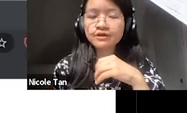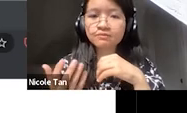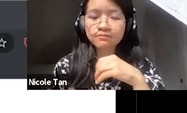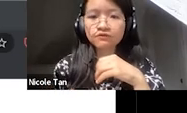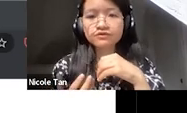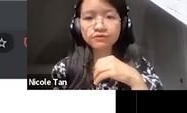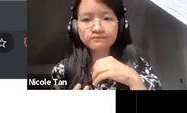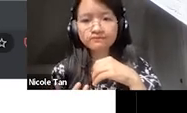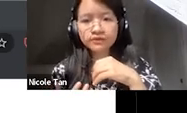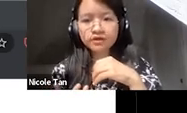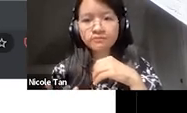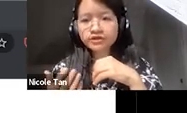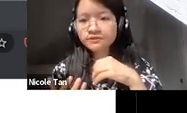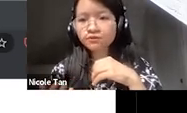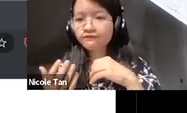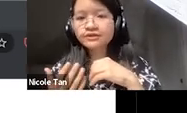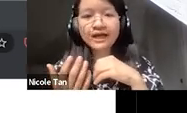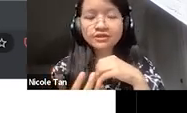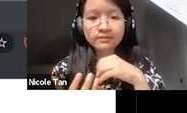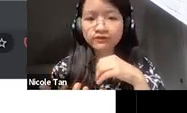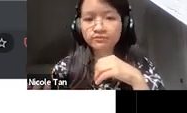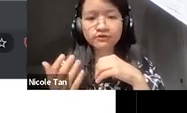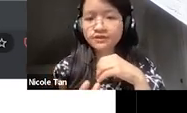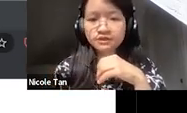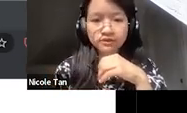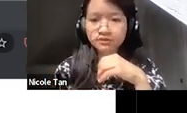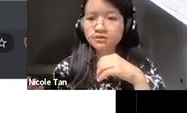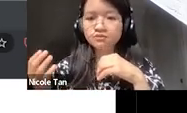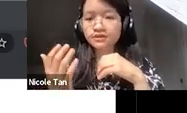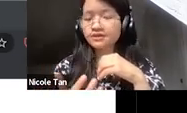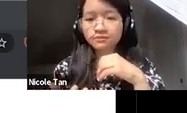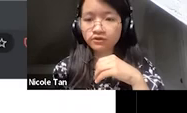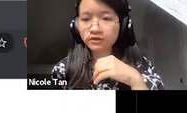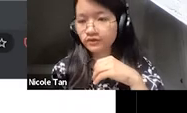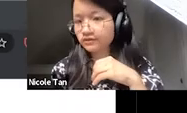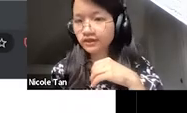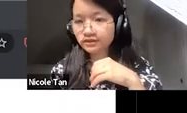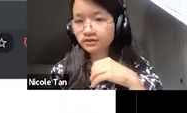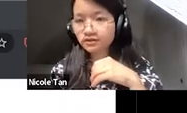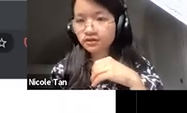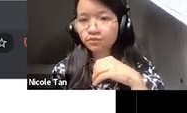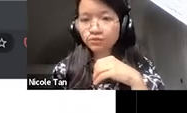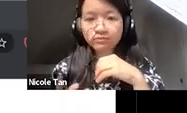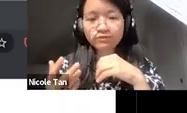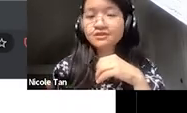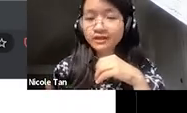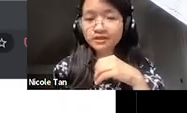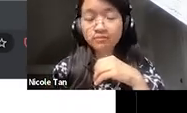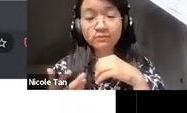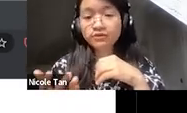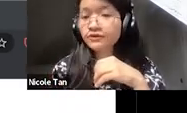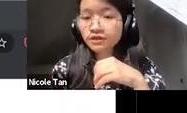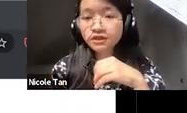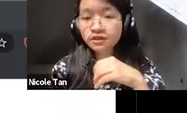visually impaired people over Zoom. Participants were first asked about their previous experiences with accessibility on retail sites. We then